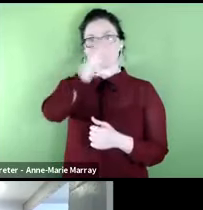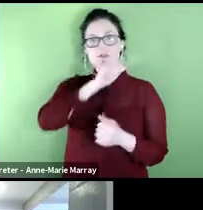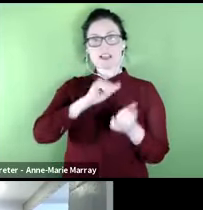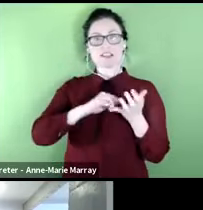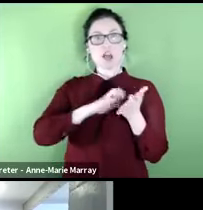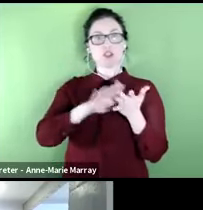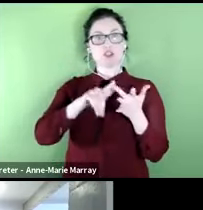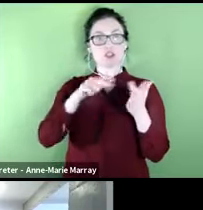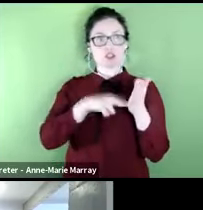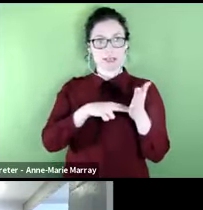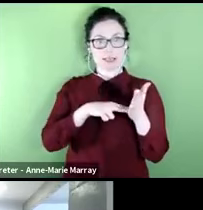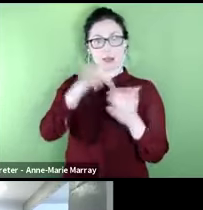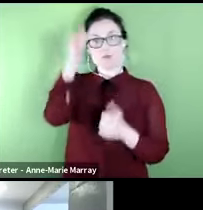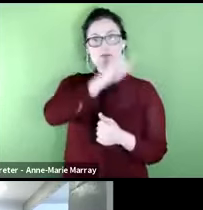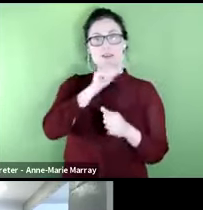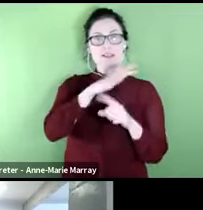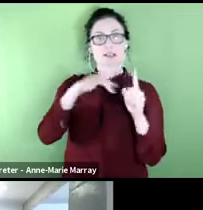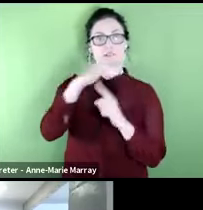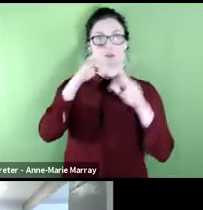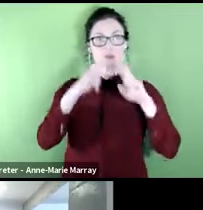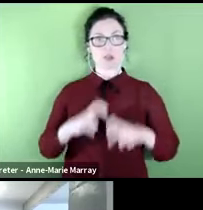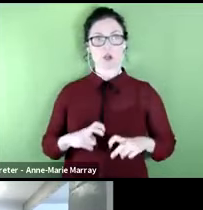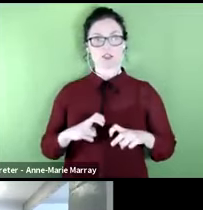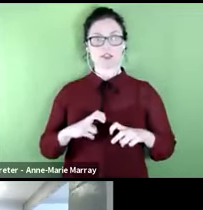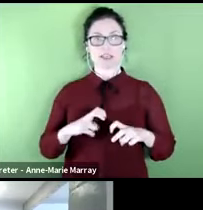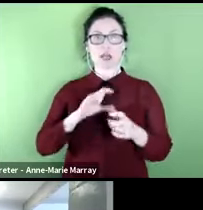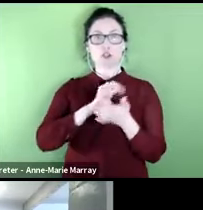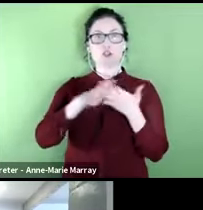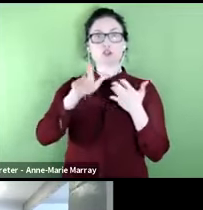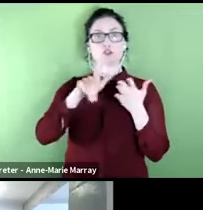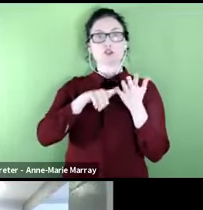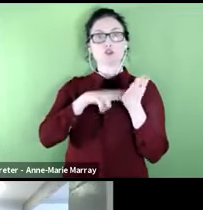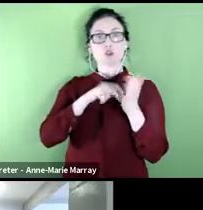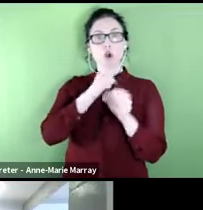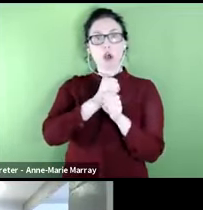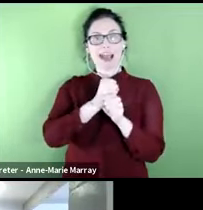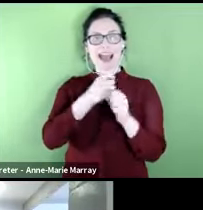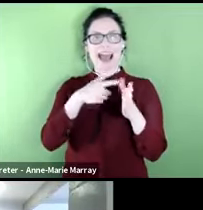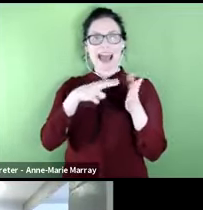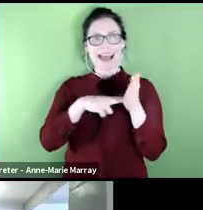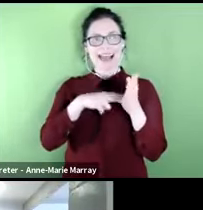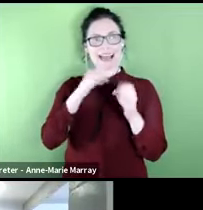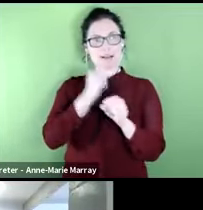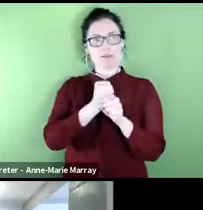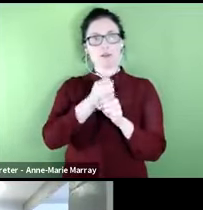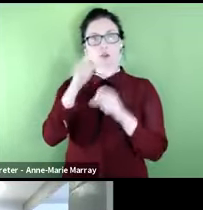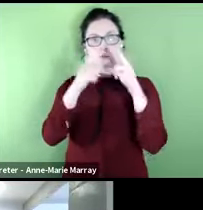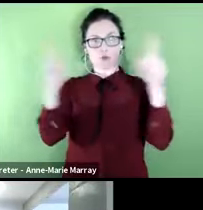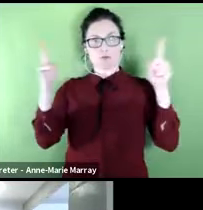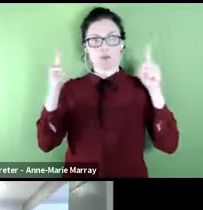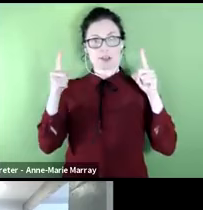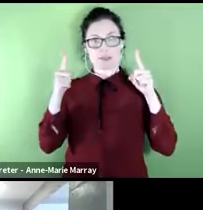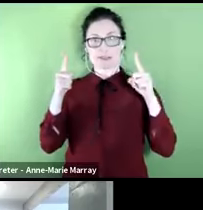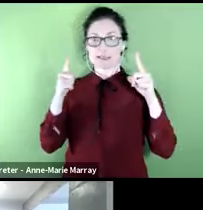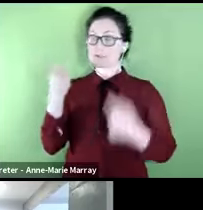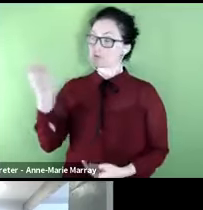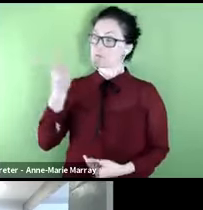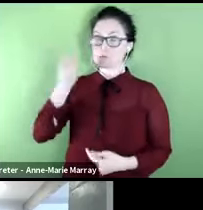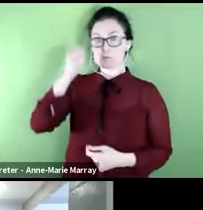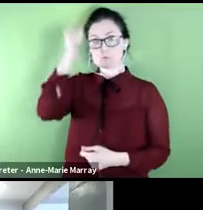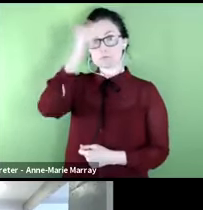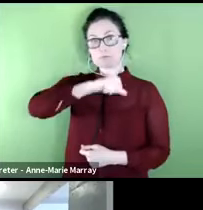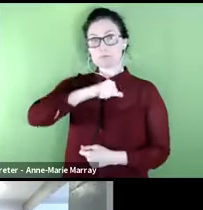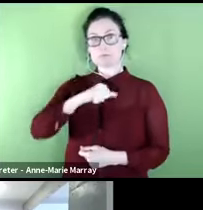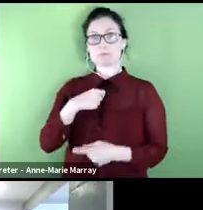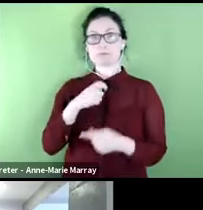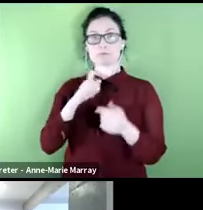who is Professor of Sociology at Chung-Ang University in Seoul. He's an expert on the transformation of